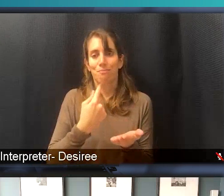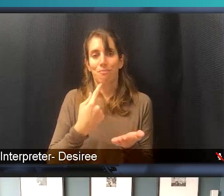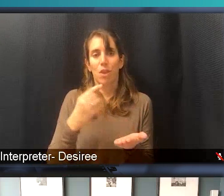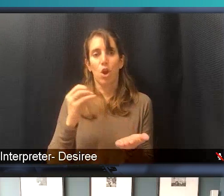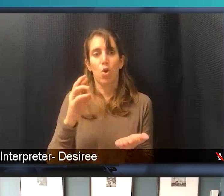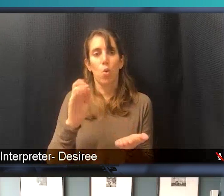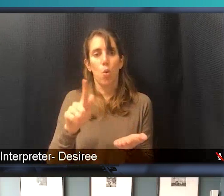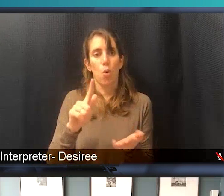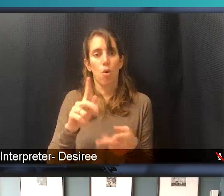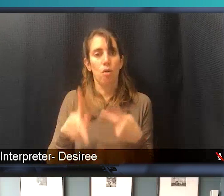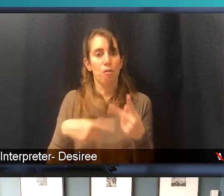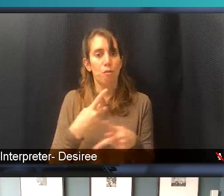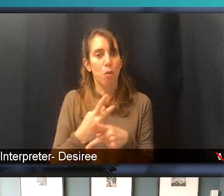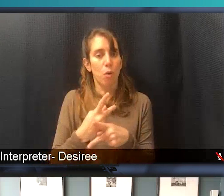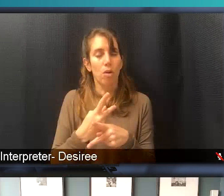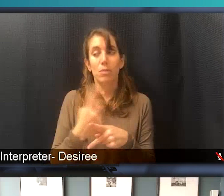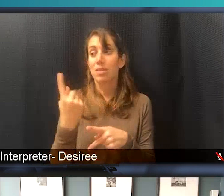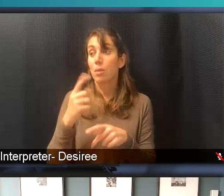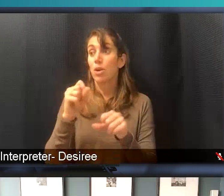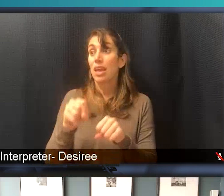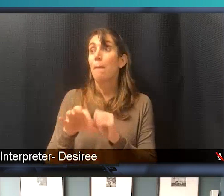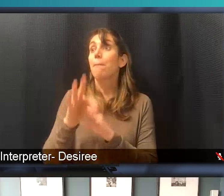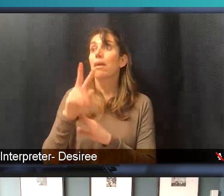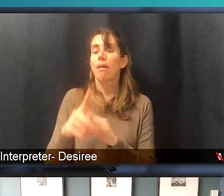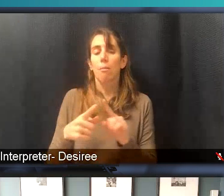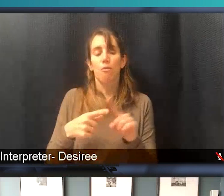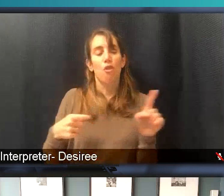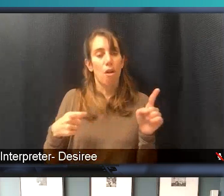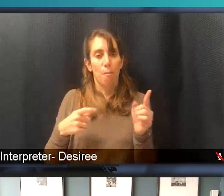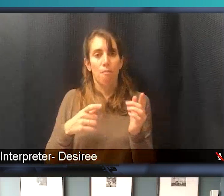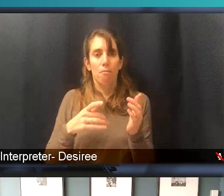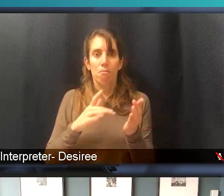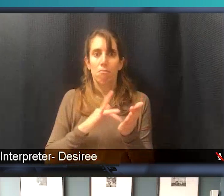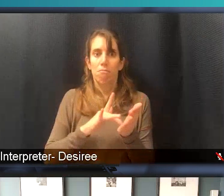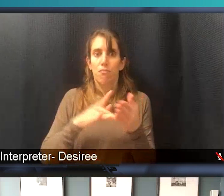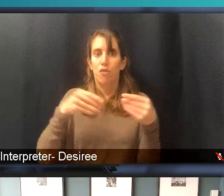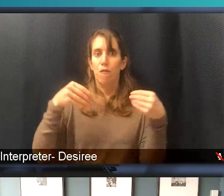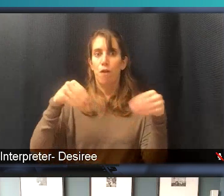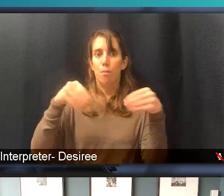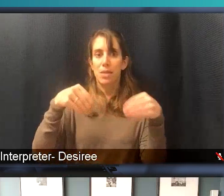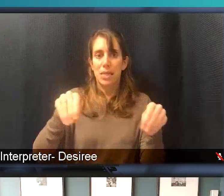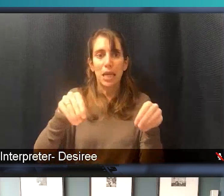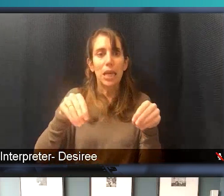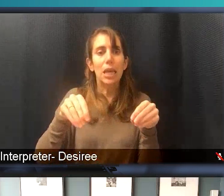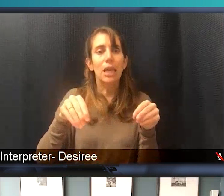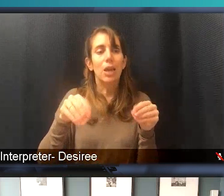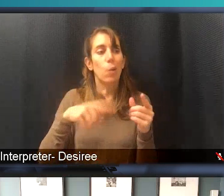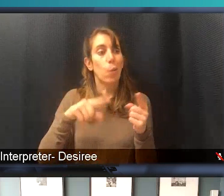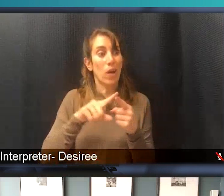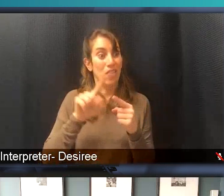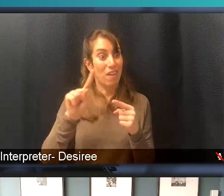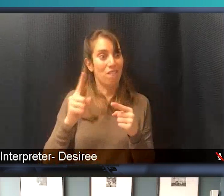out they're infected, just like we hope to do with molnupiravir and the Pfizer drug and other oral treatments.